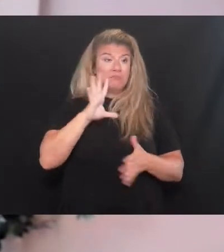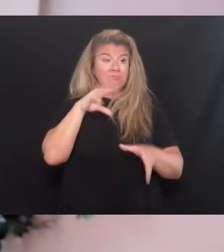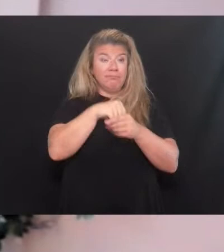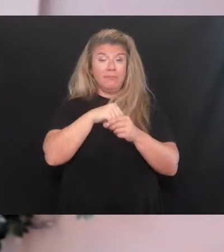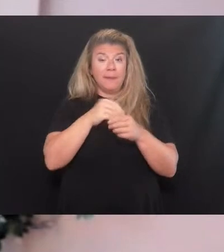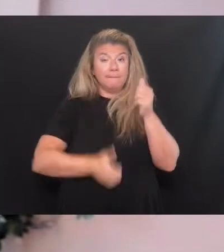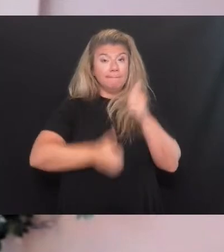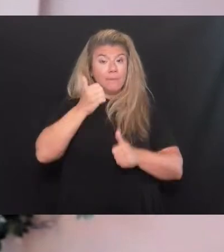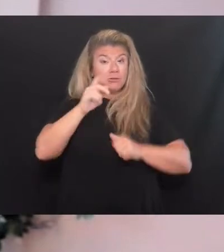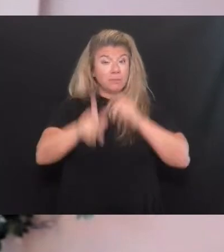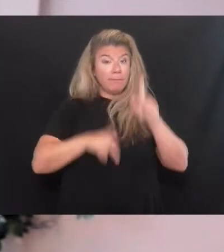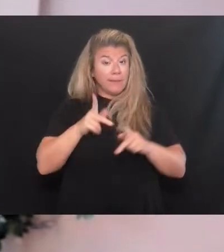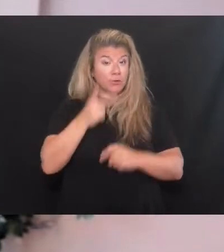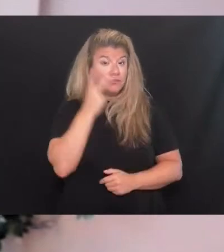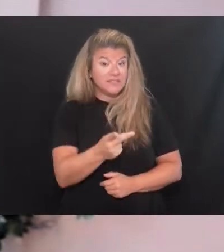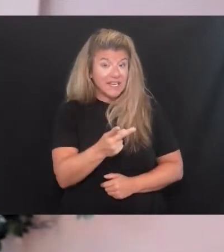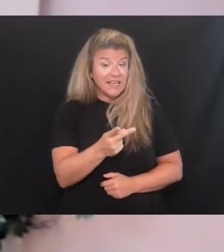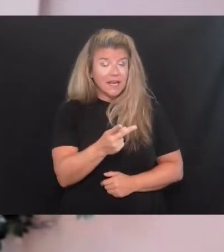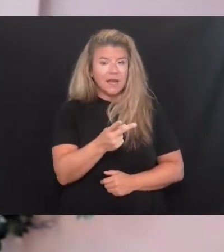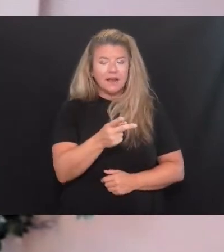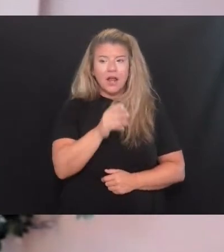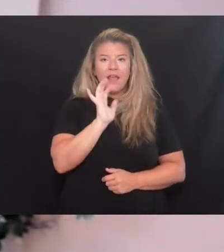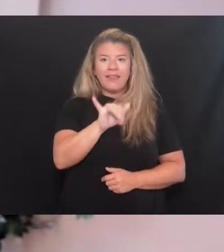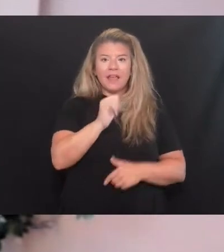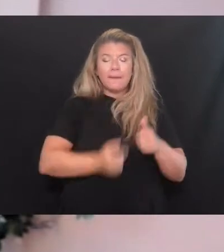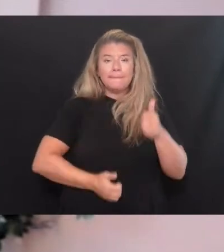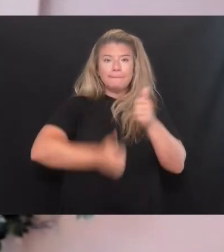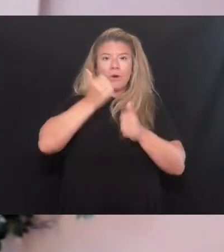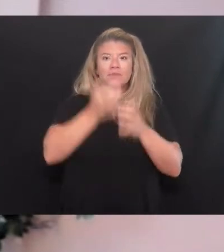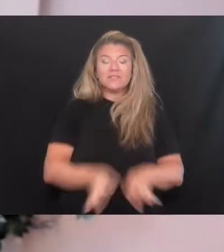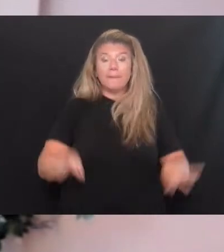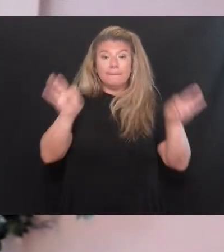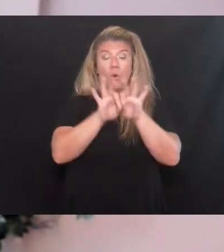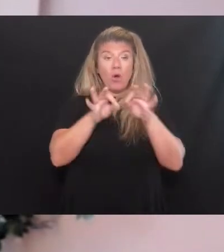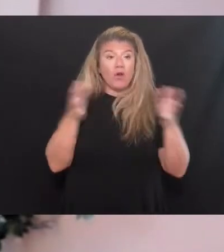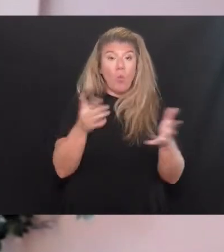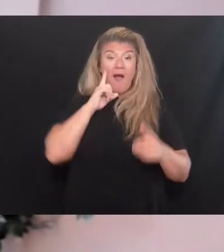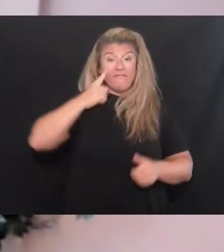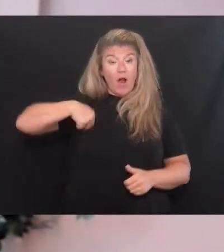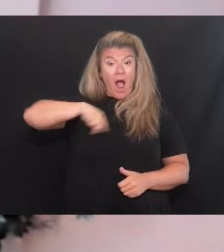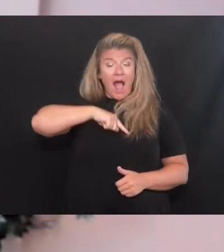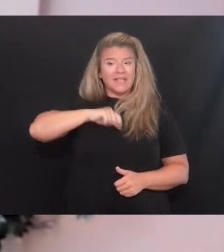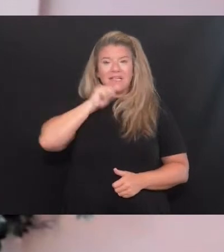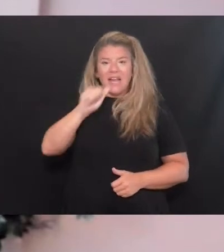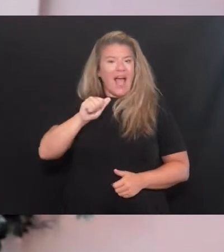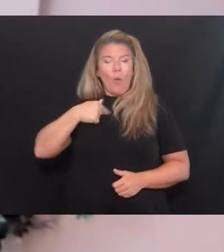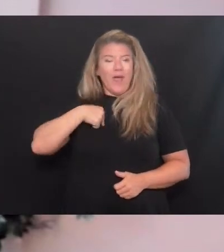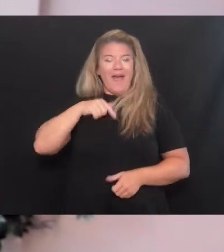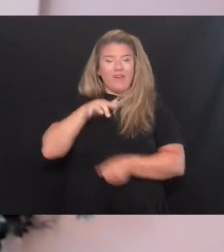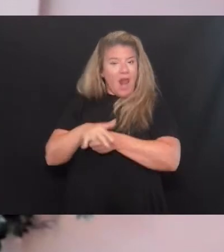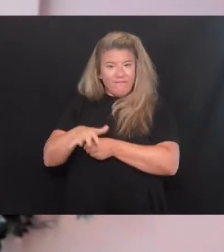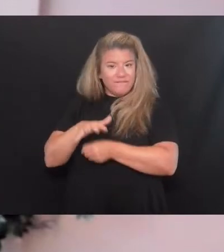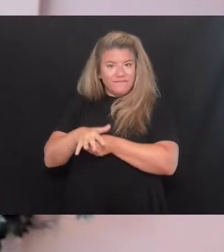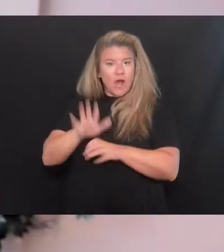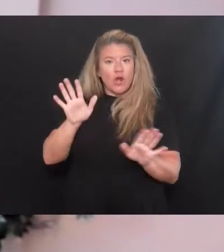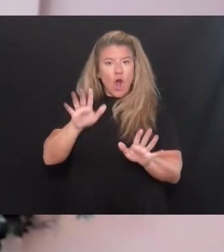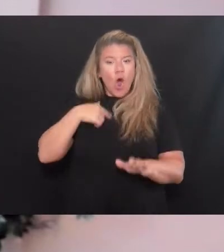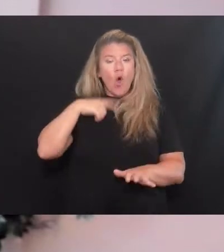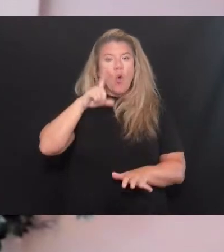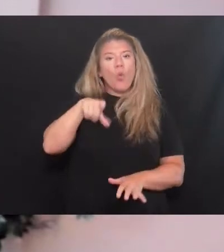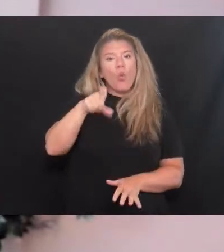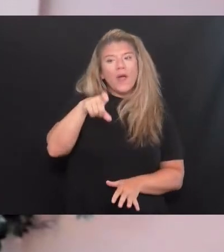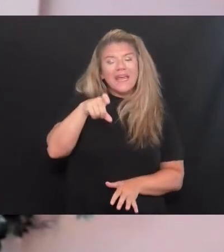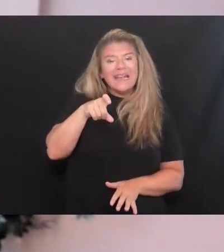these vaccines. And the key for us is not that we don't have sufficient amounts of the vaccine, it's that we need to help